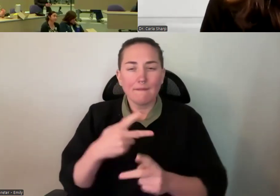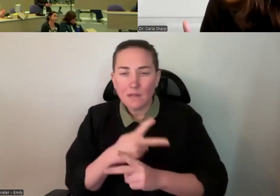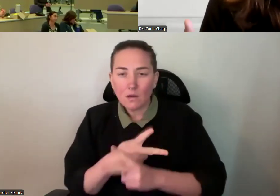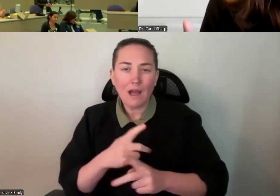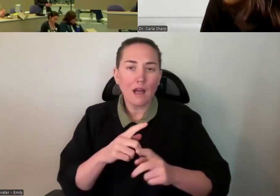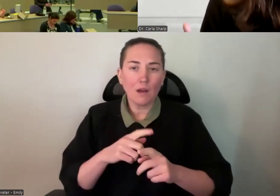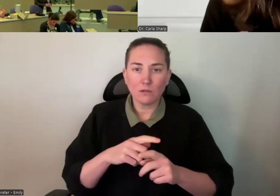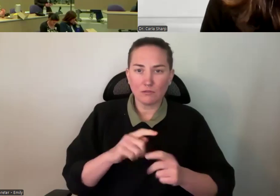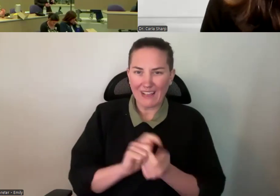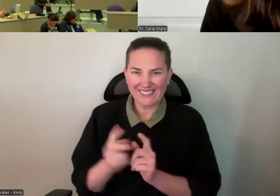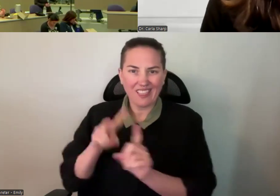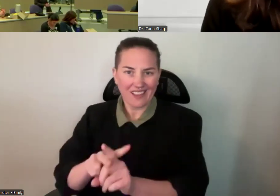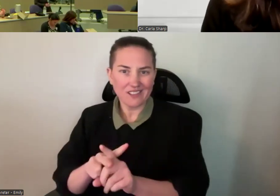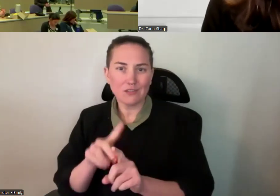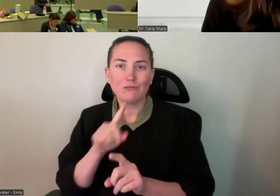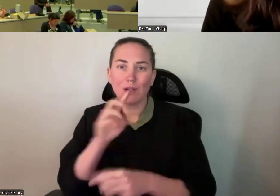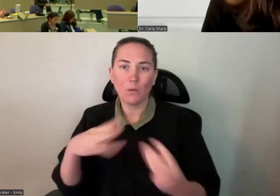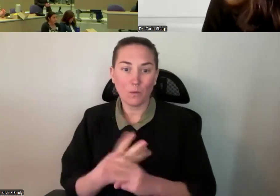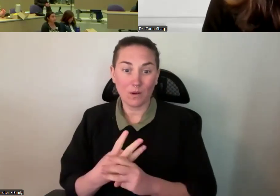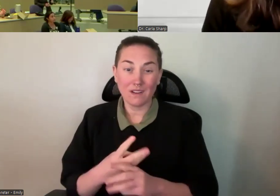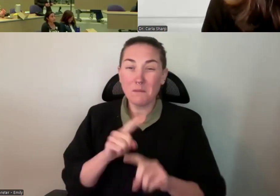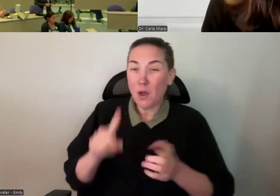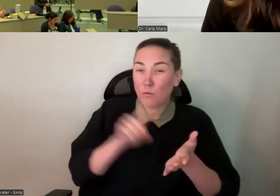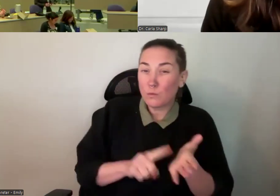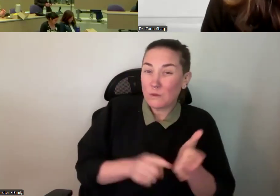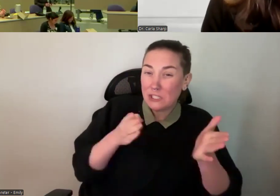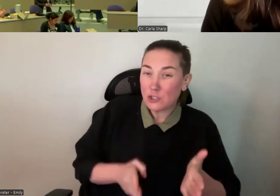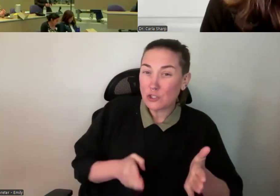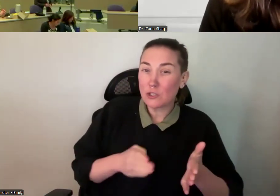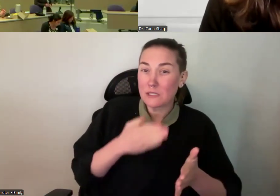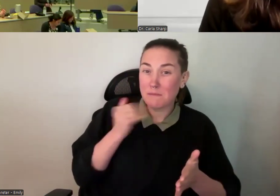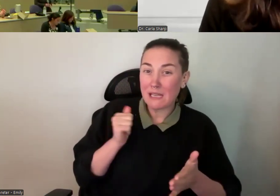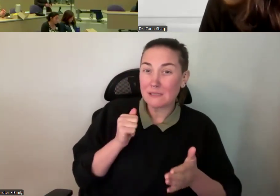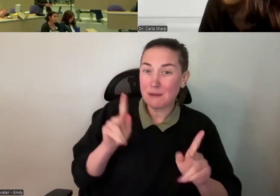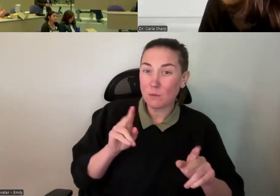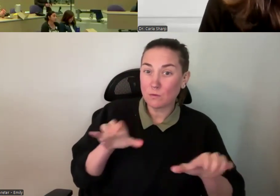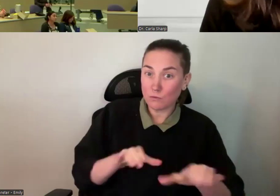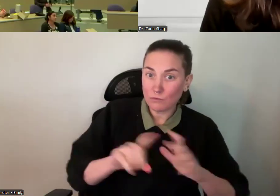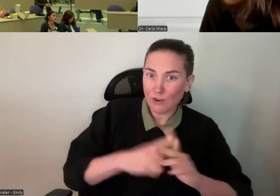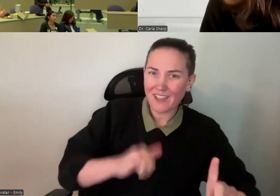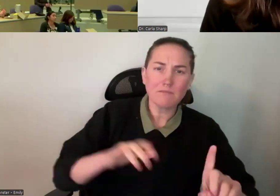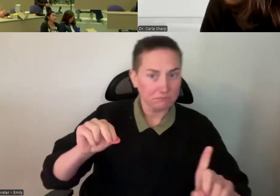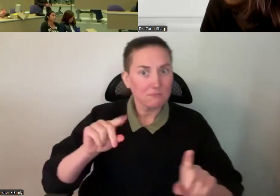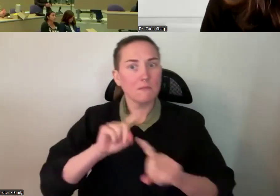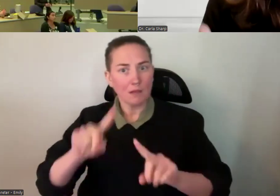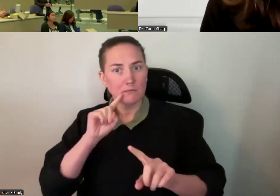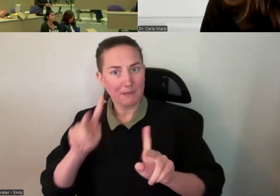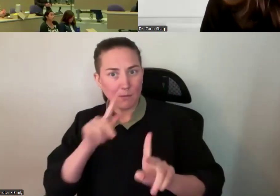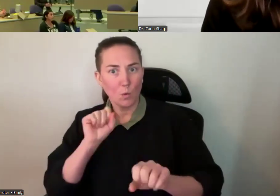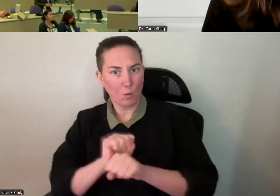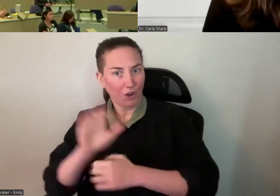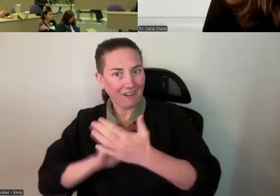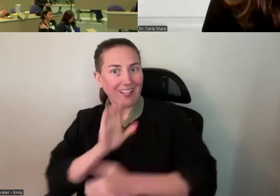the researchers are always the best people to do that translation, but the clinicians know how to